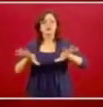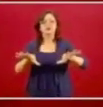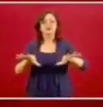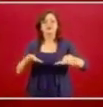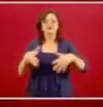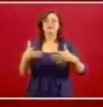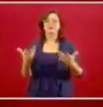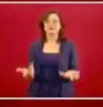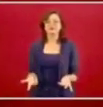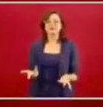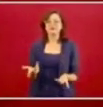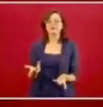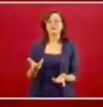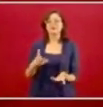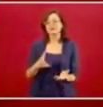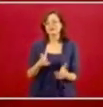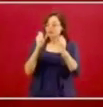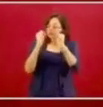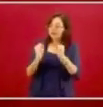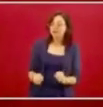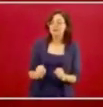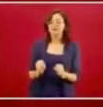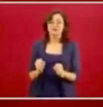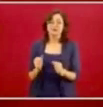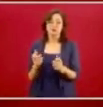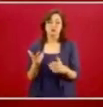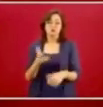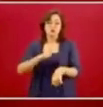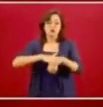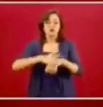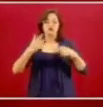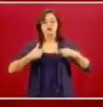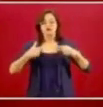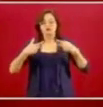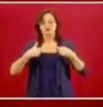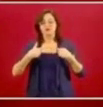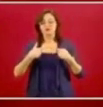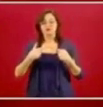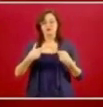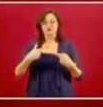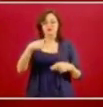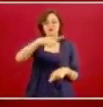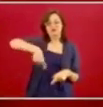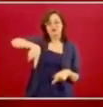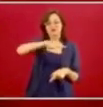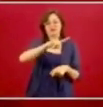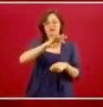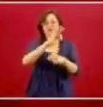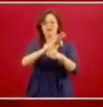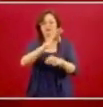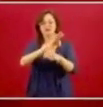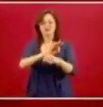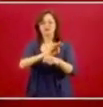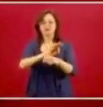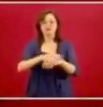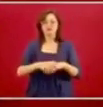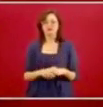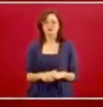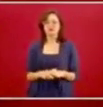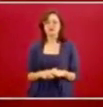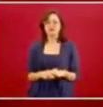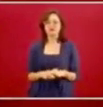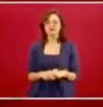about? When are they arriving? And when are they going to be distributed?